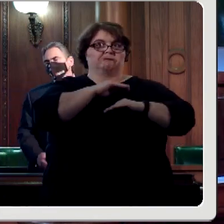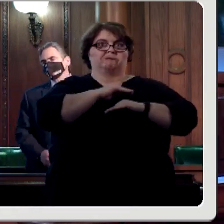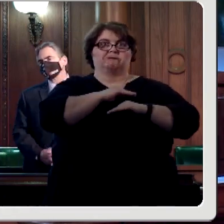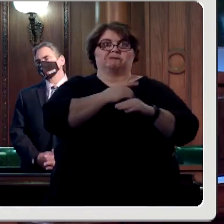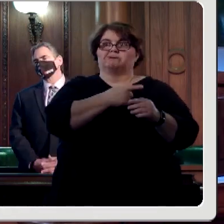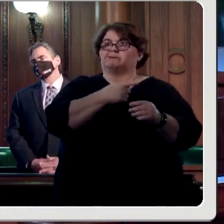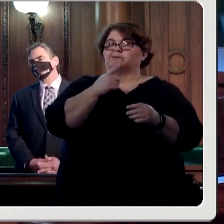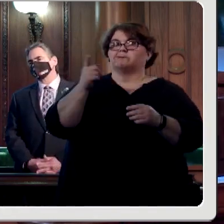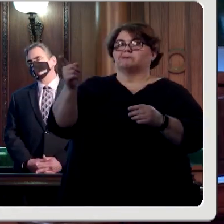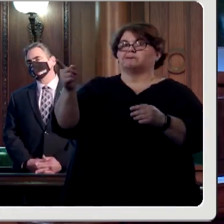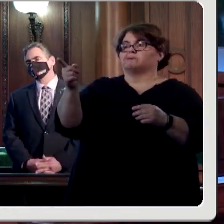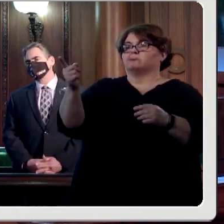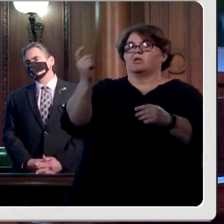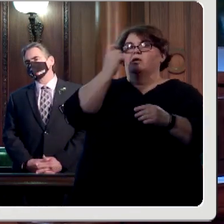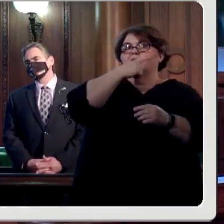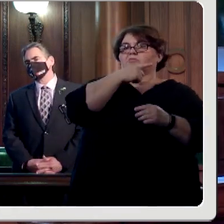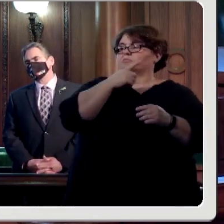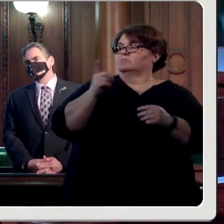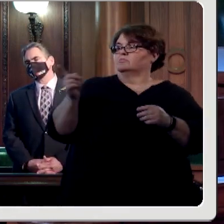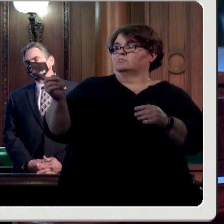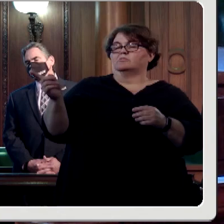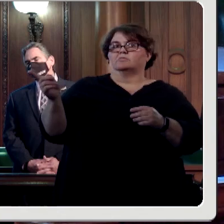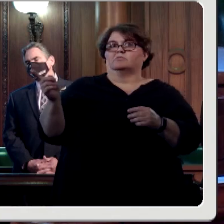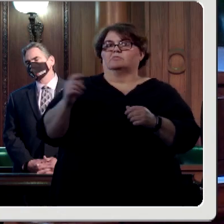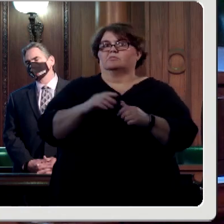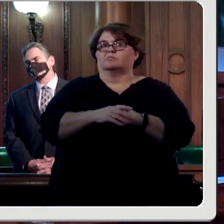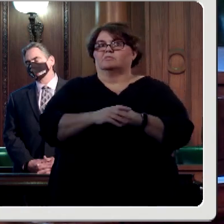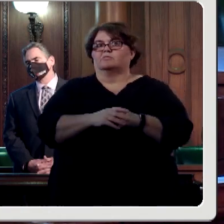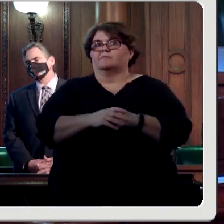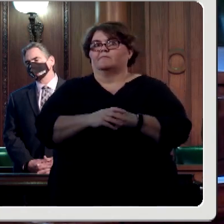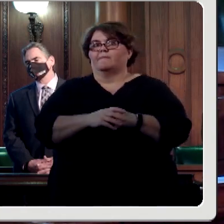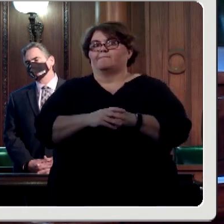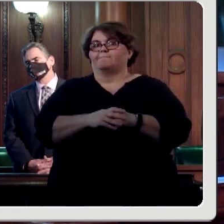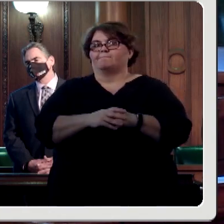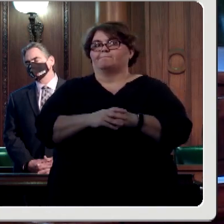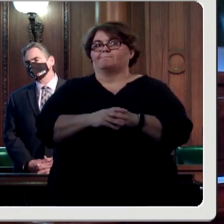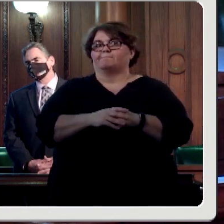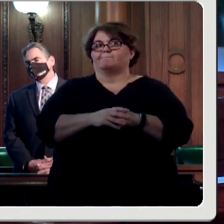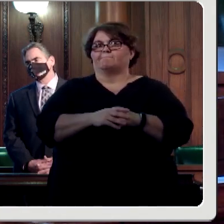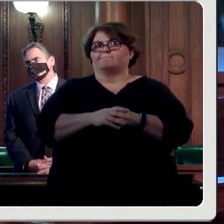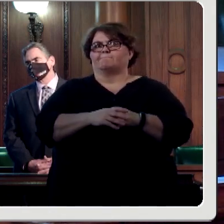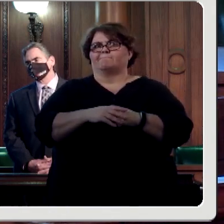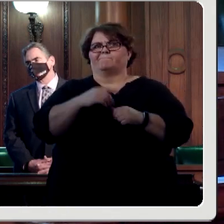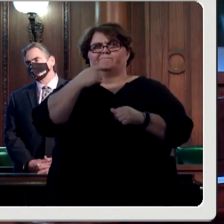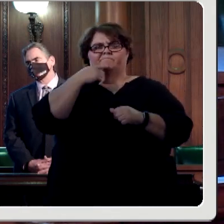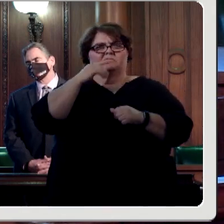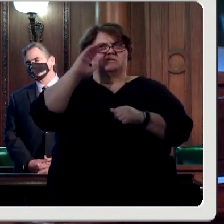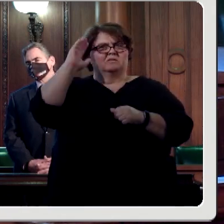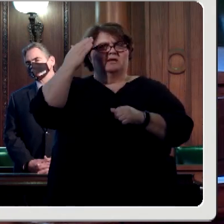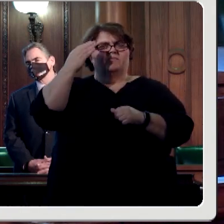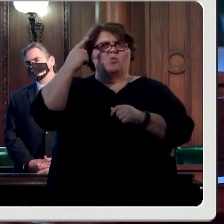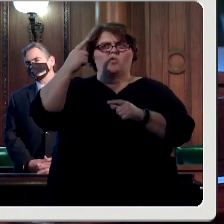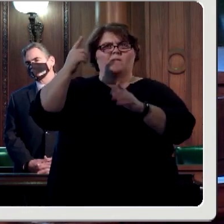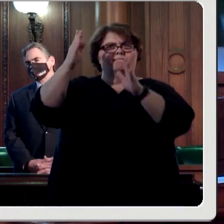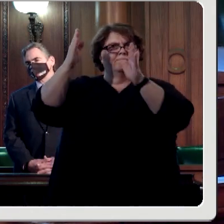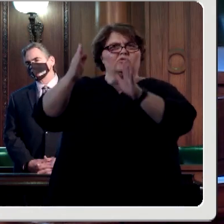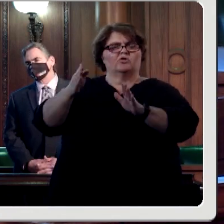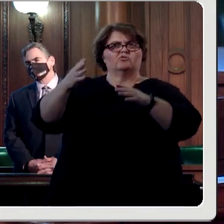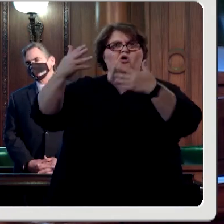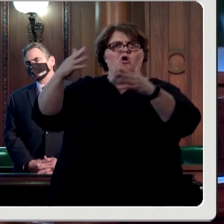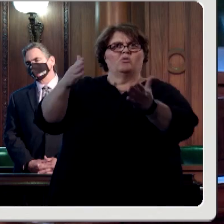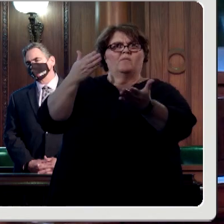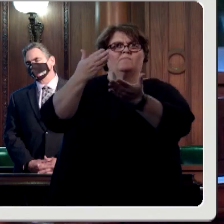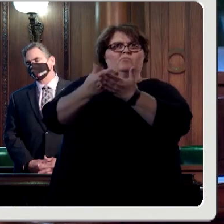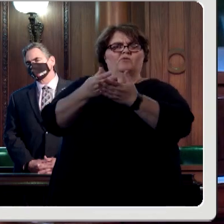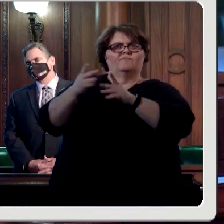a now documented case of a person getting it, recovering, and then getting coronavirus again. Is this something that you guys